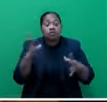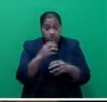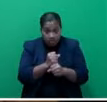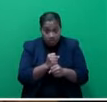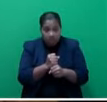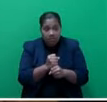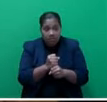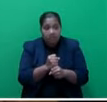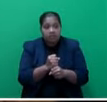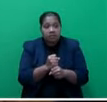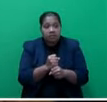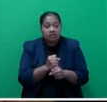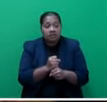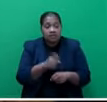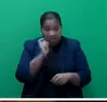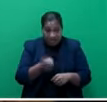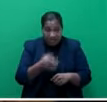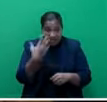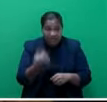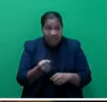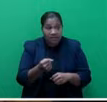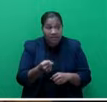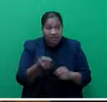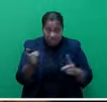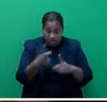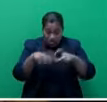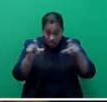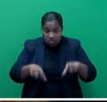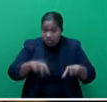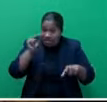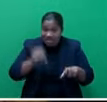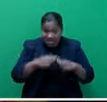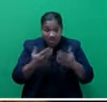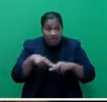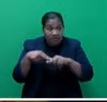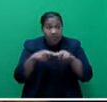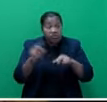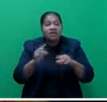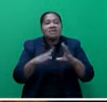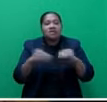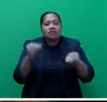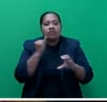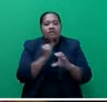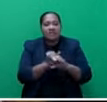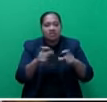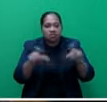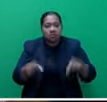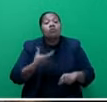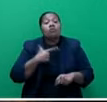Mr. Speaker, if there is a specialized court that we need now in Fiji, it's the Sexual Offences Court. The reason is